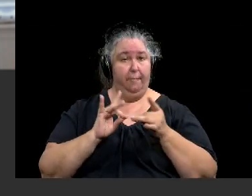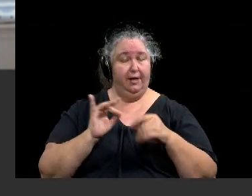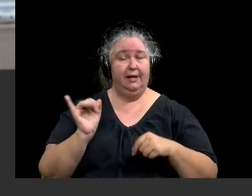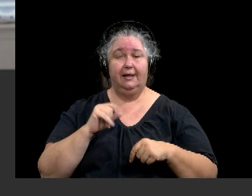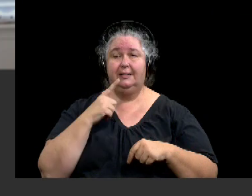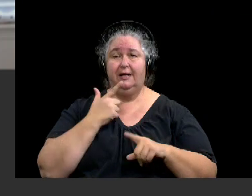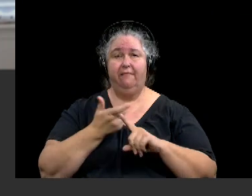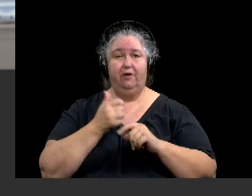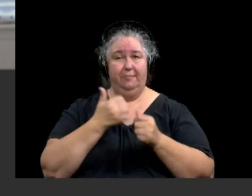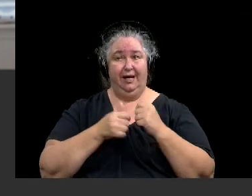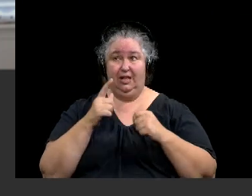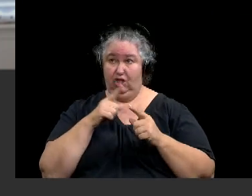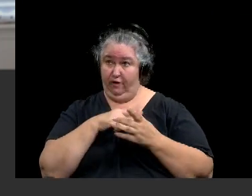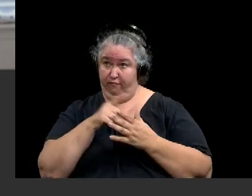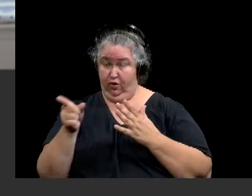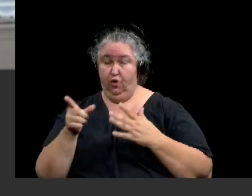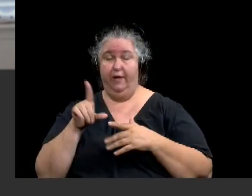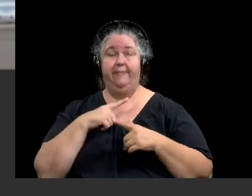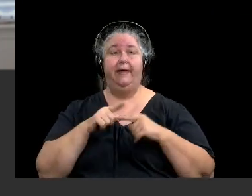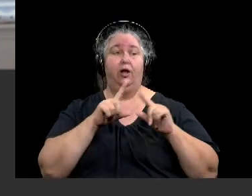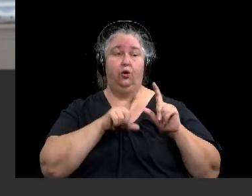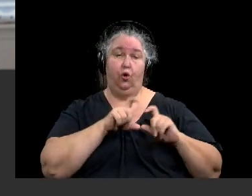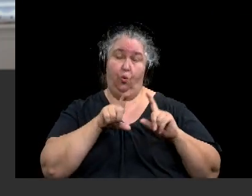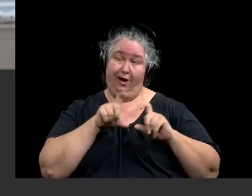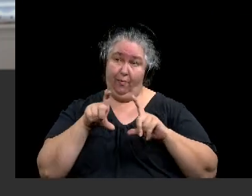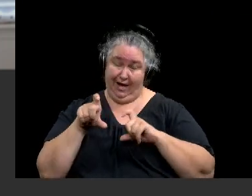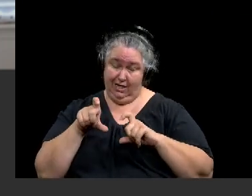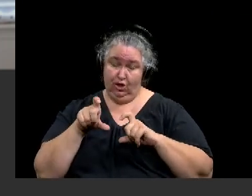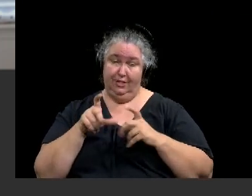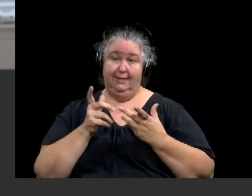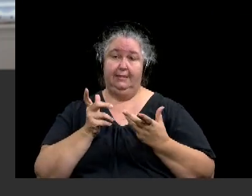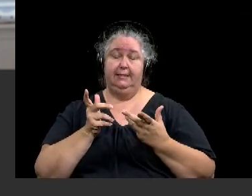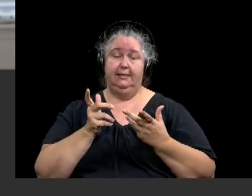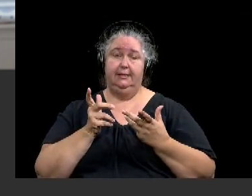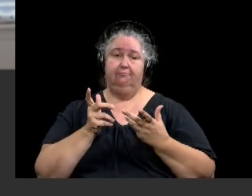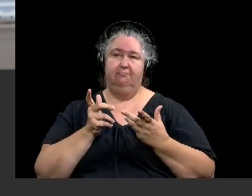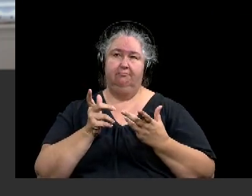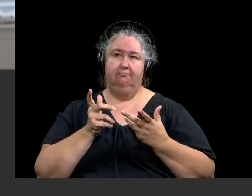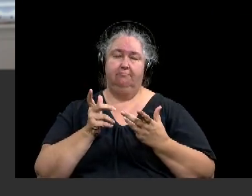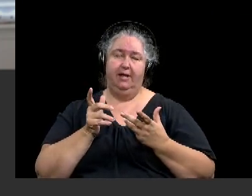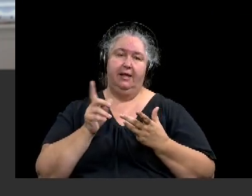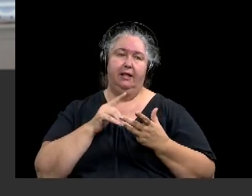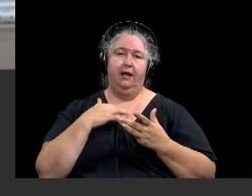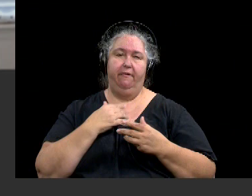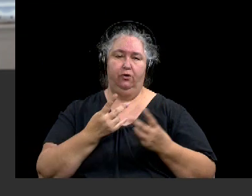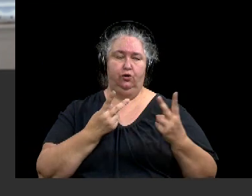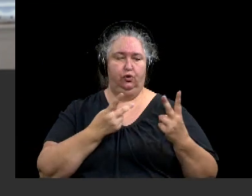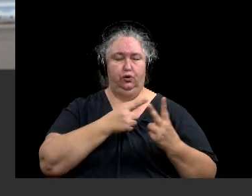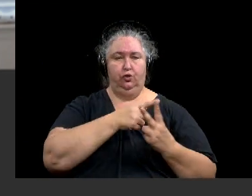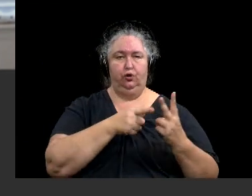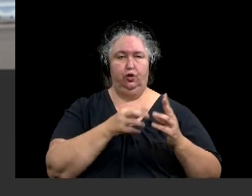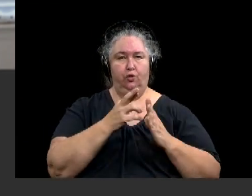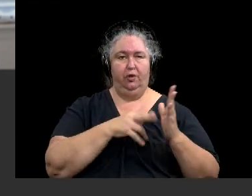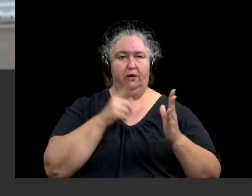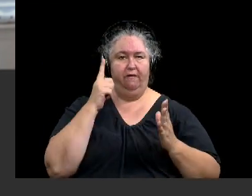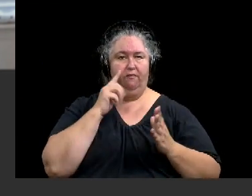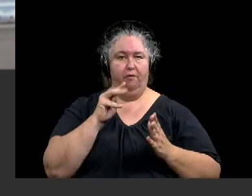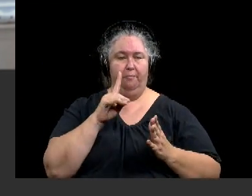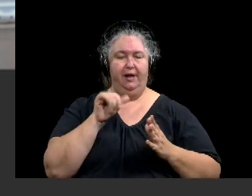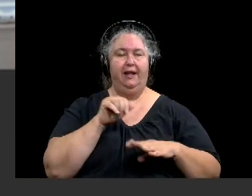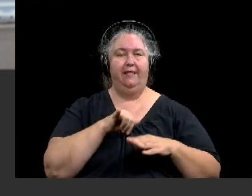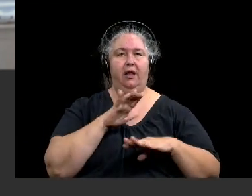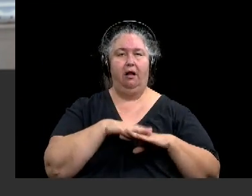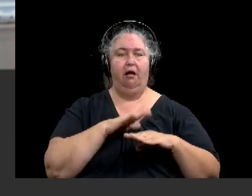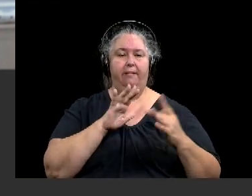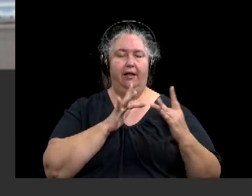each of you, and then we'll go to the questions. We have about a dozen or so questions, and then we have two people registered from our media that will be on the line for